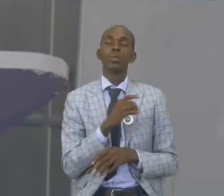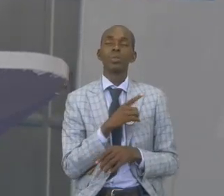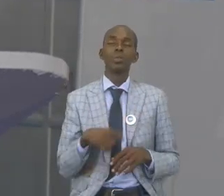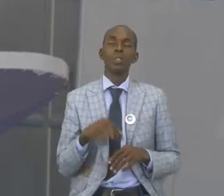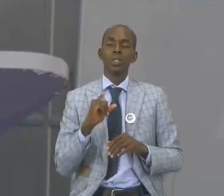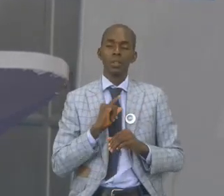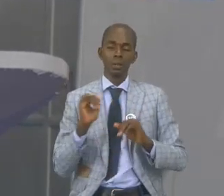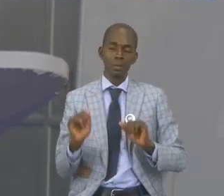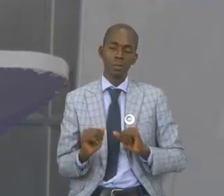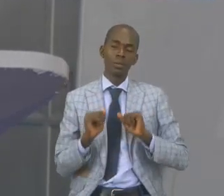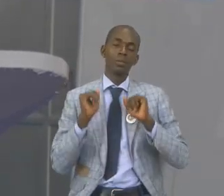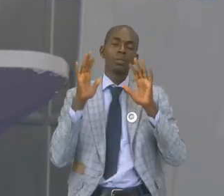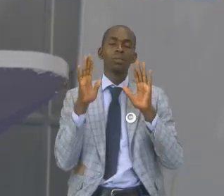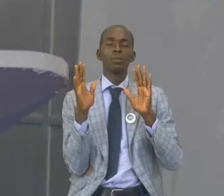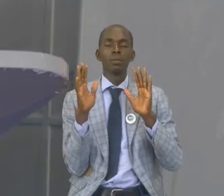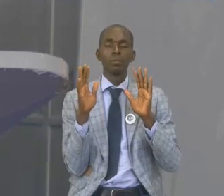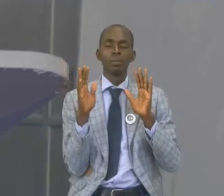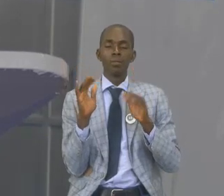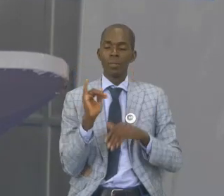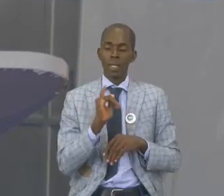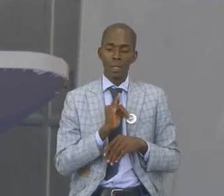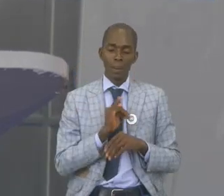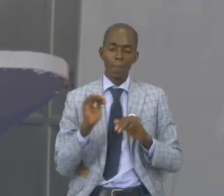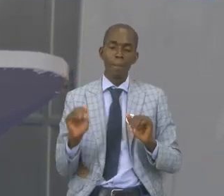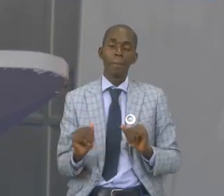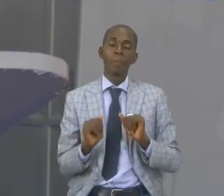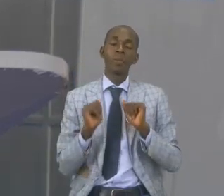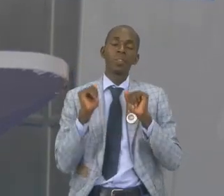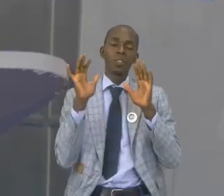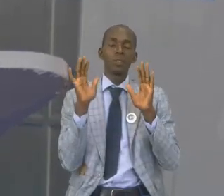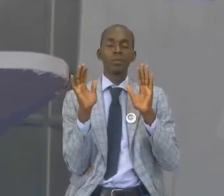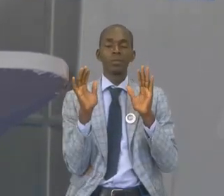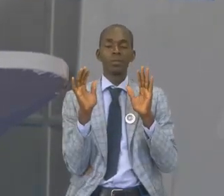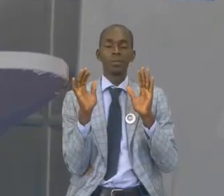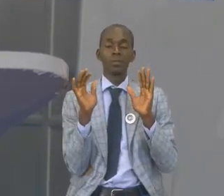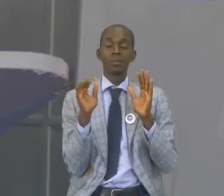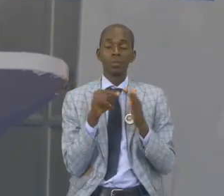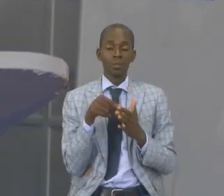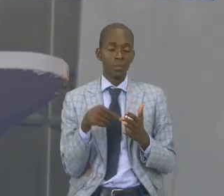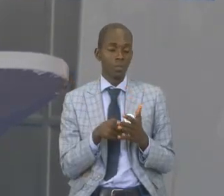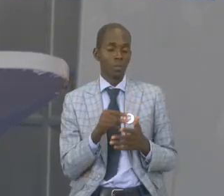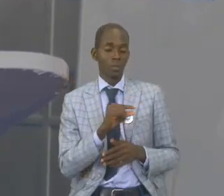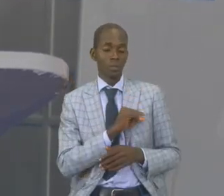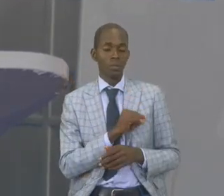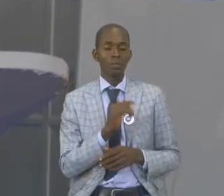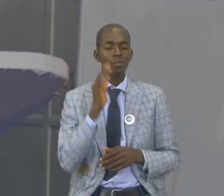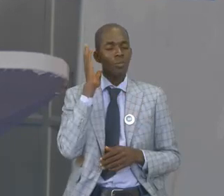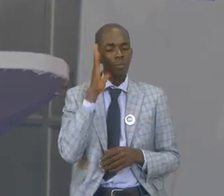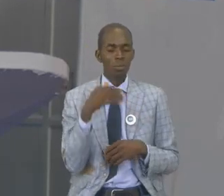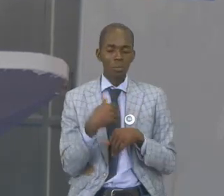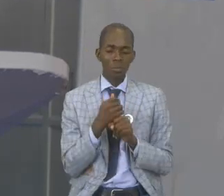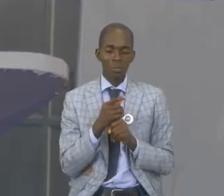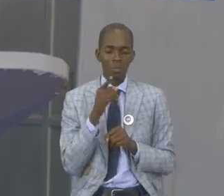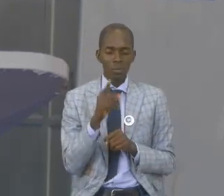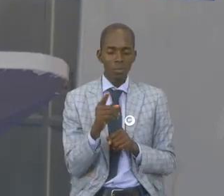surrender. I surrender. These qualities will make you to make